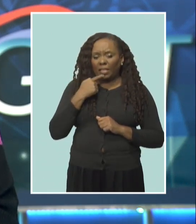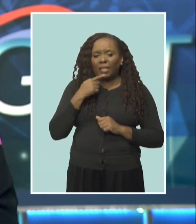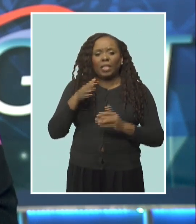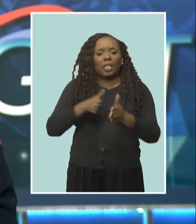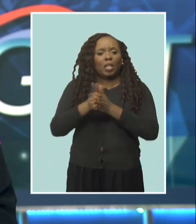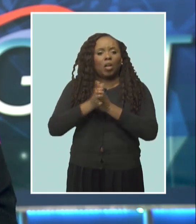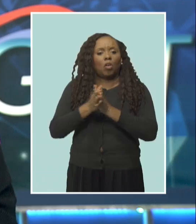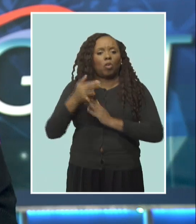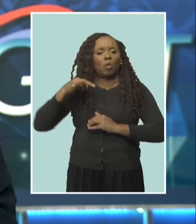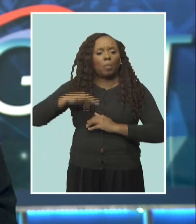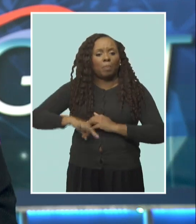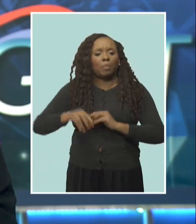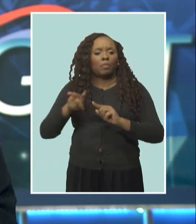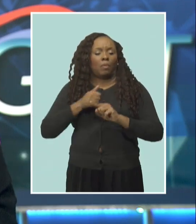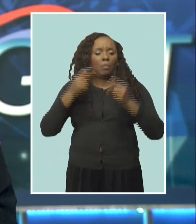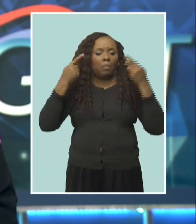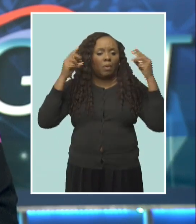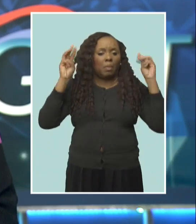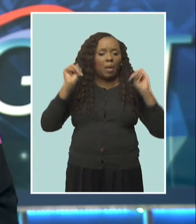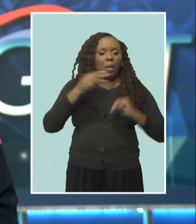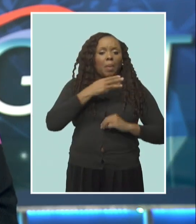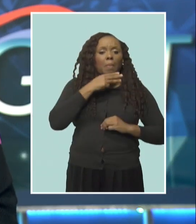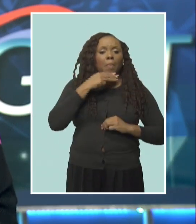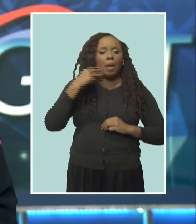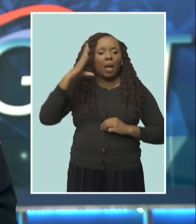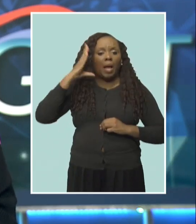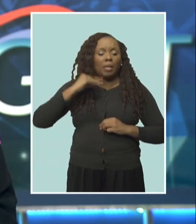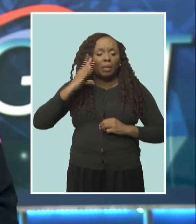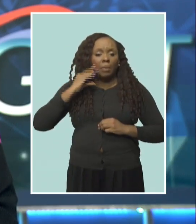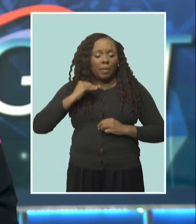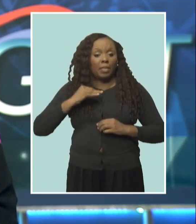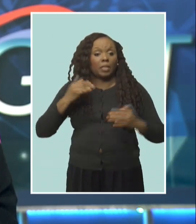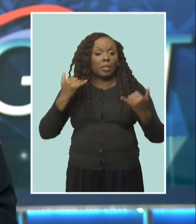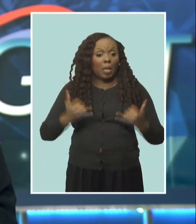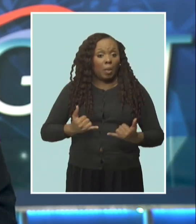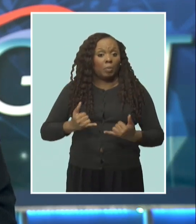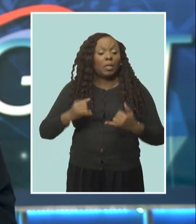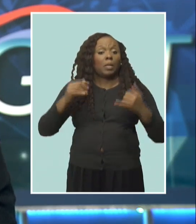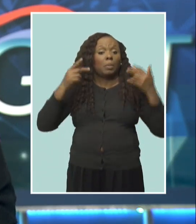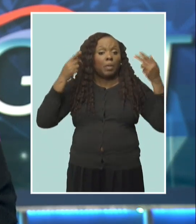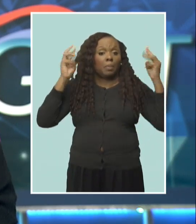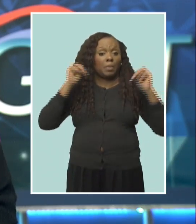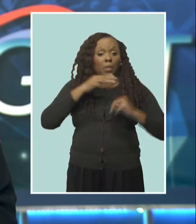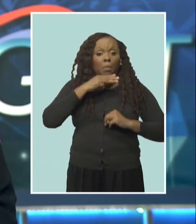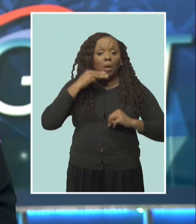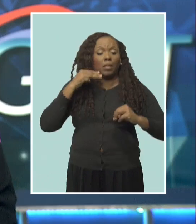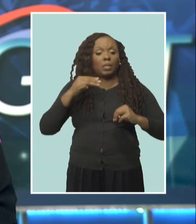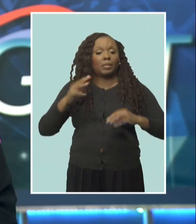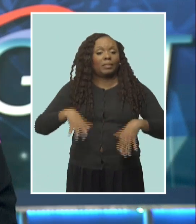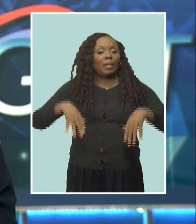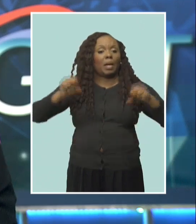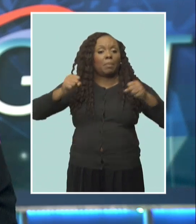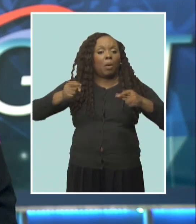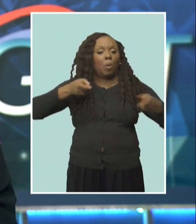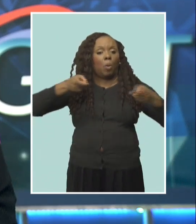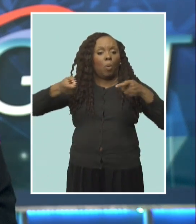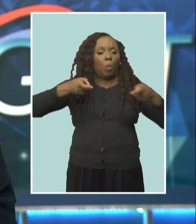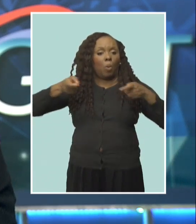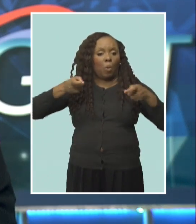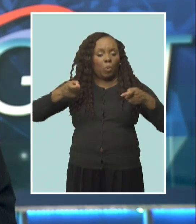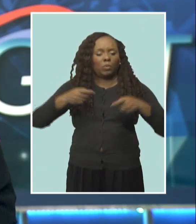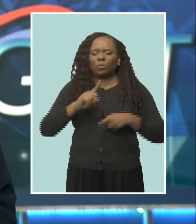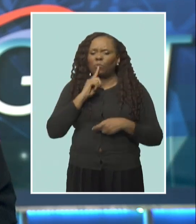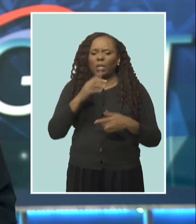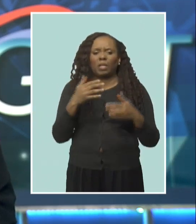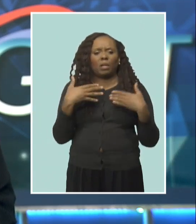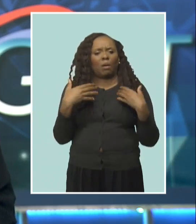benefiting from Prime Minister Mia Amor-Maudsley's vast experience during her chairmanship and has every confidence in her